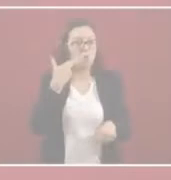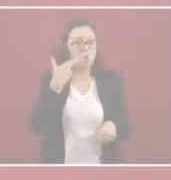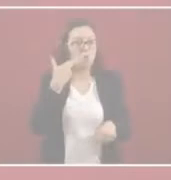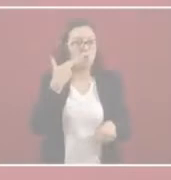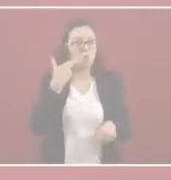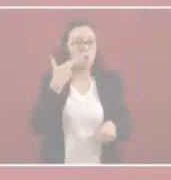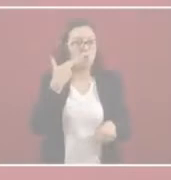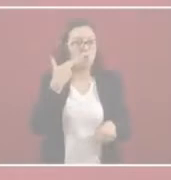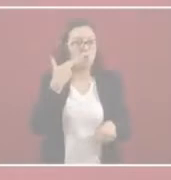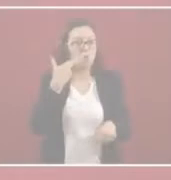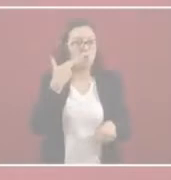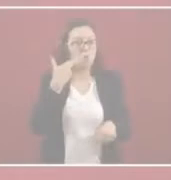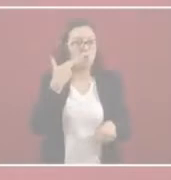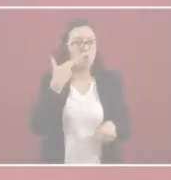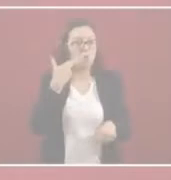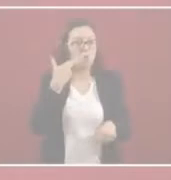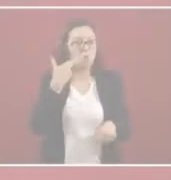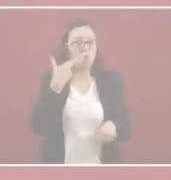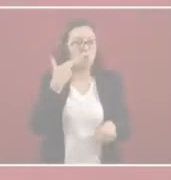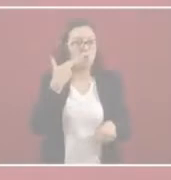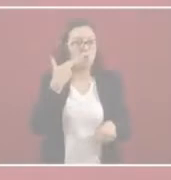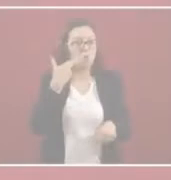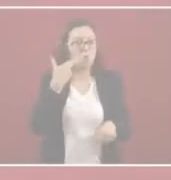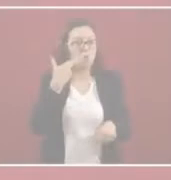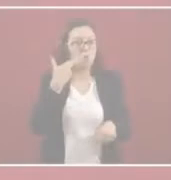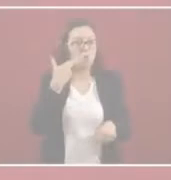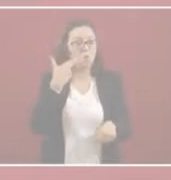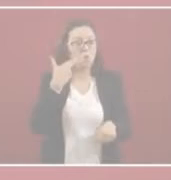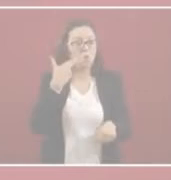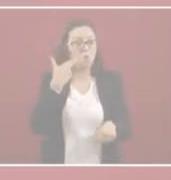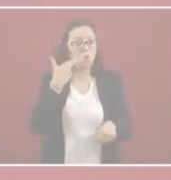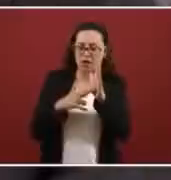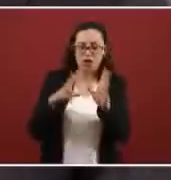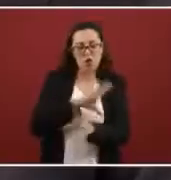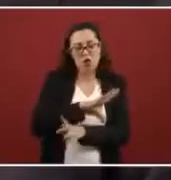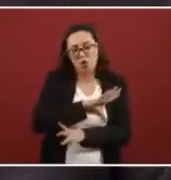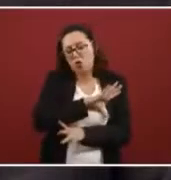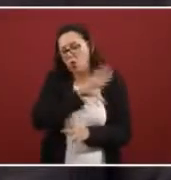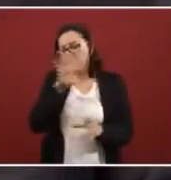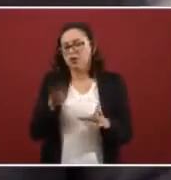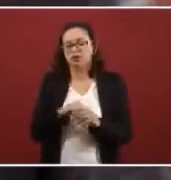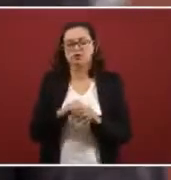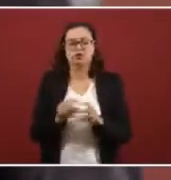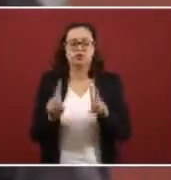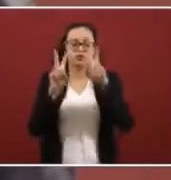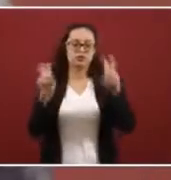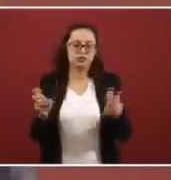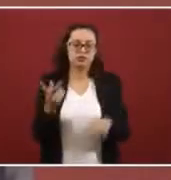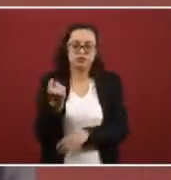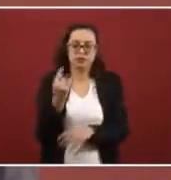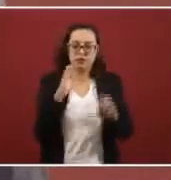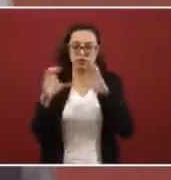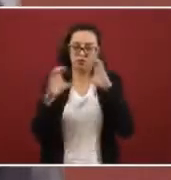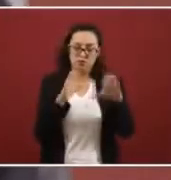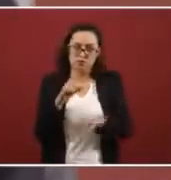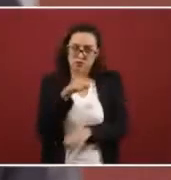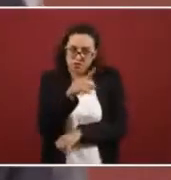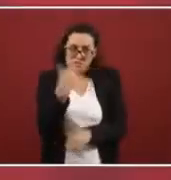las concesiones, of giving the concession and to regulate all that is